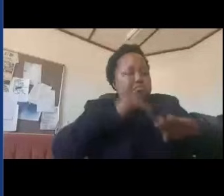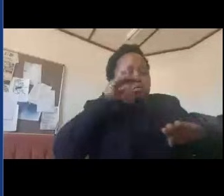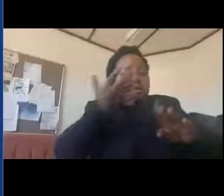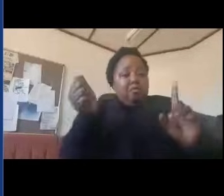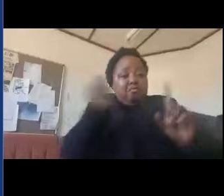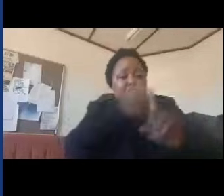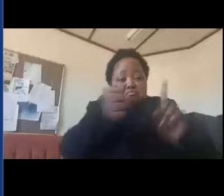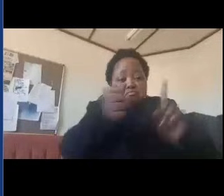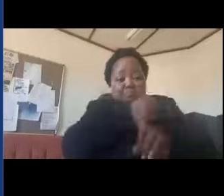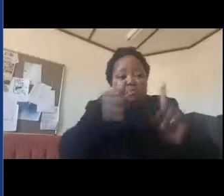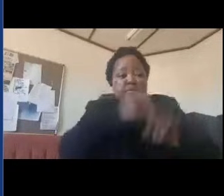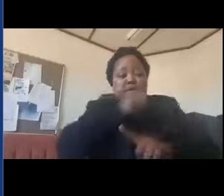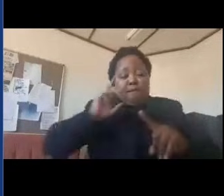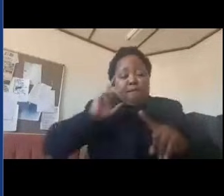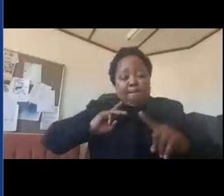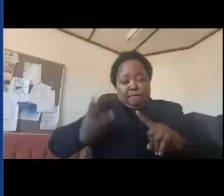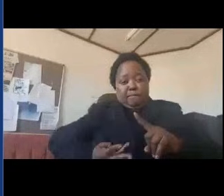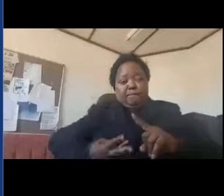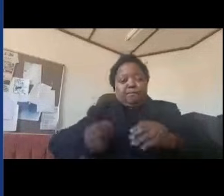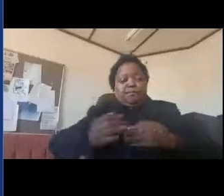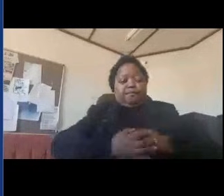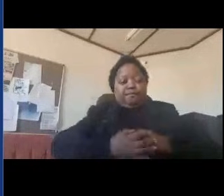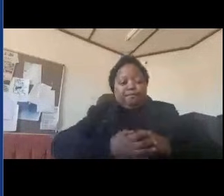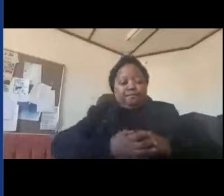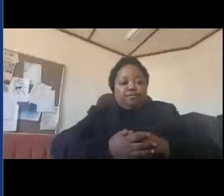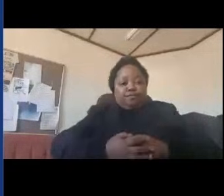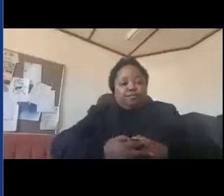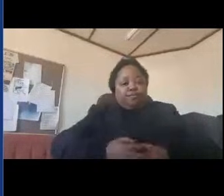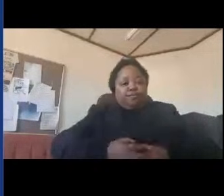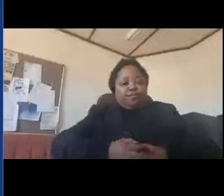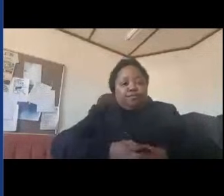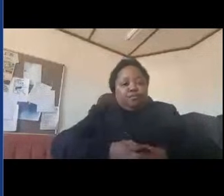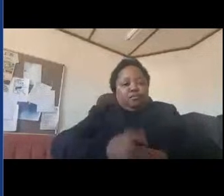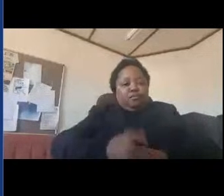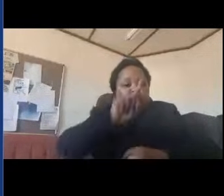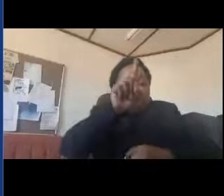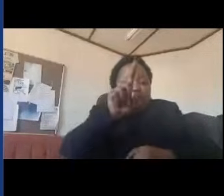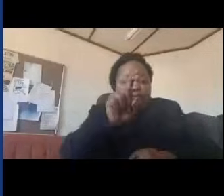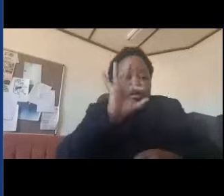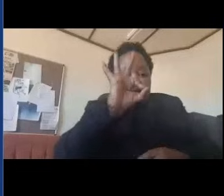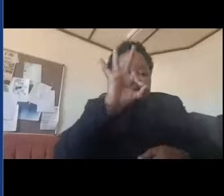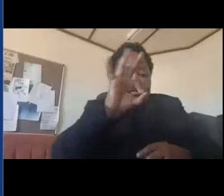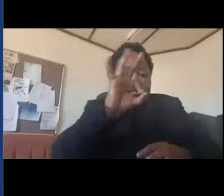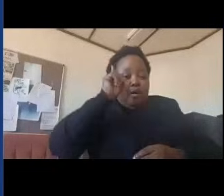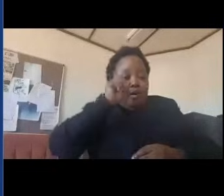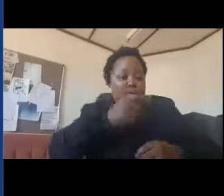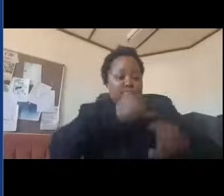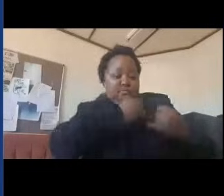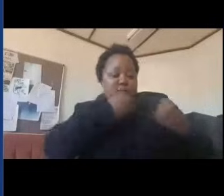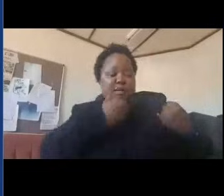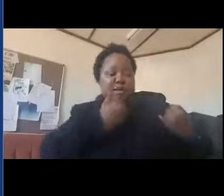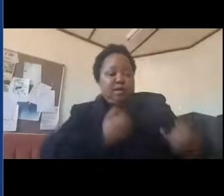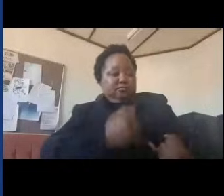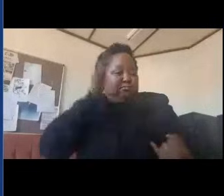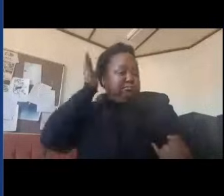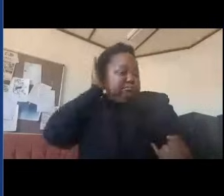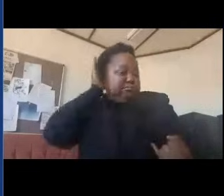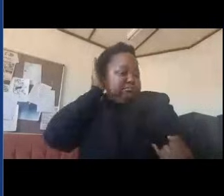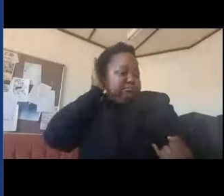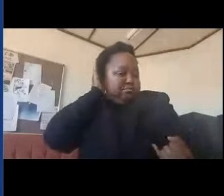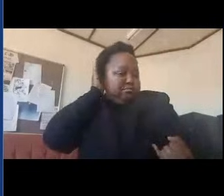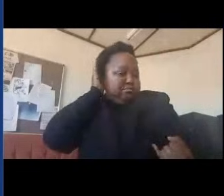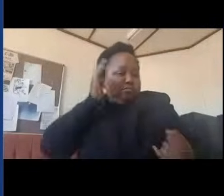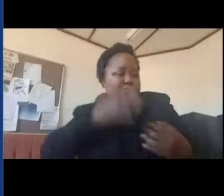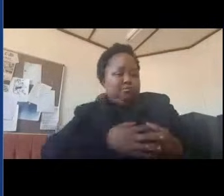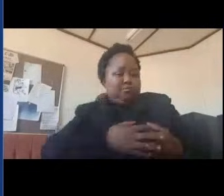3 questions only. Listen to your heart. What is it telling you about your own